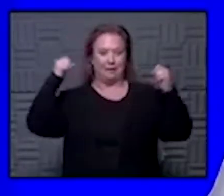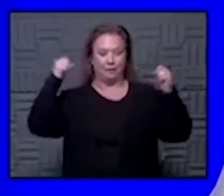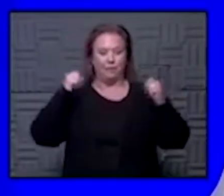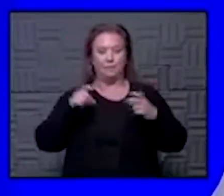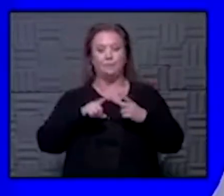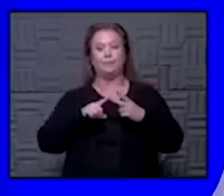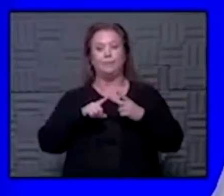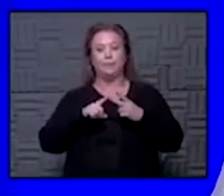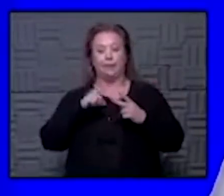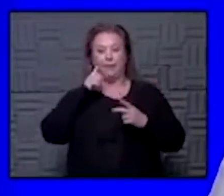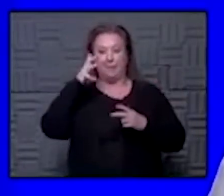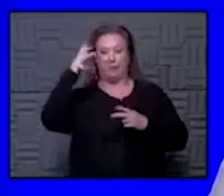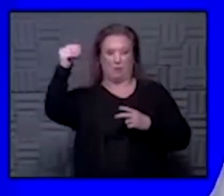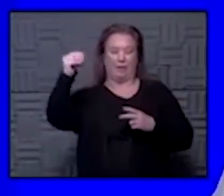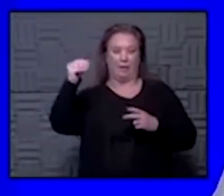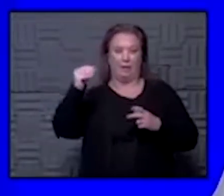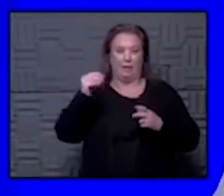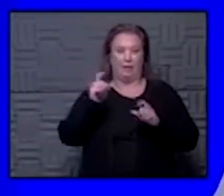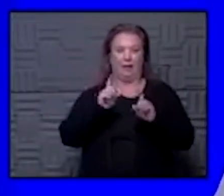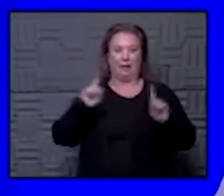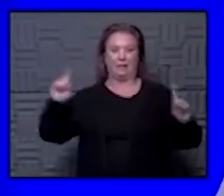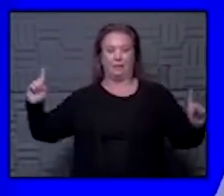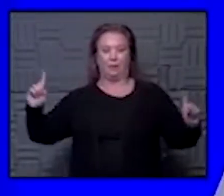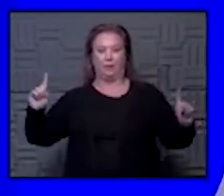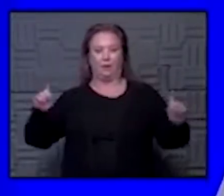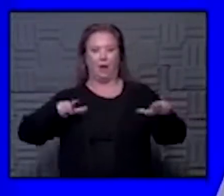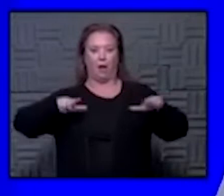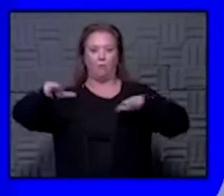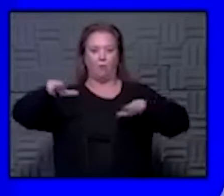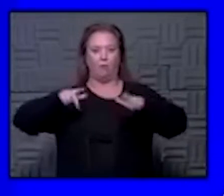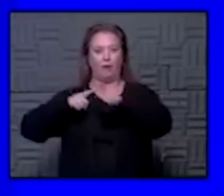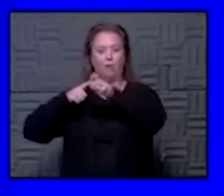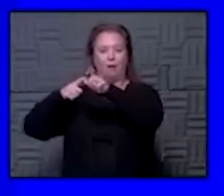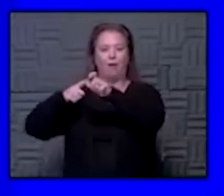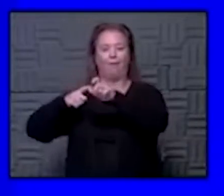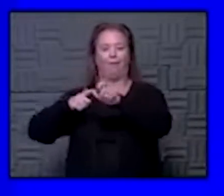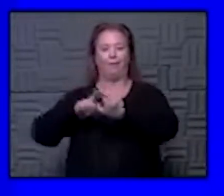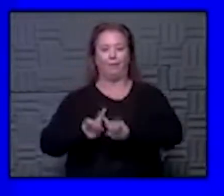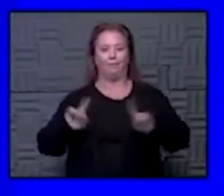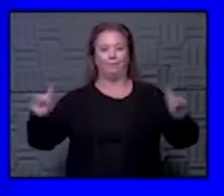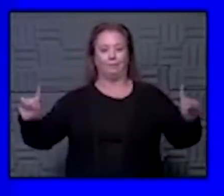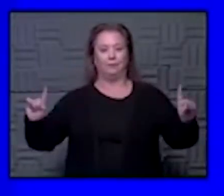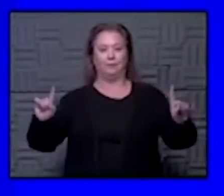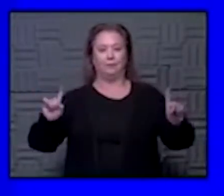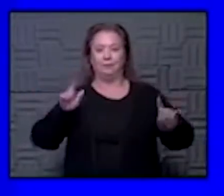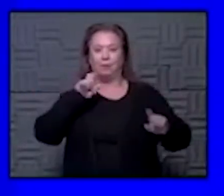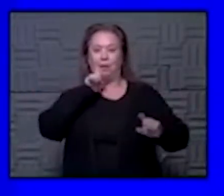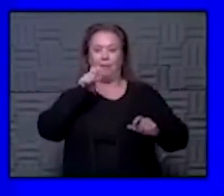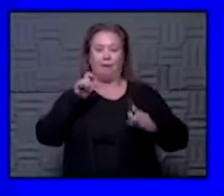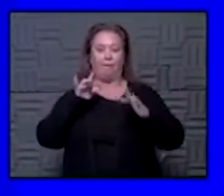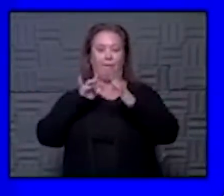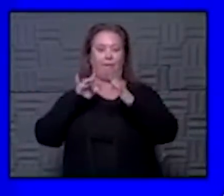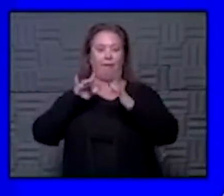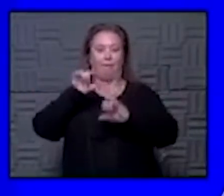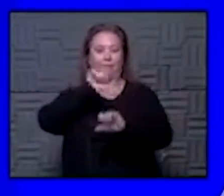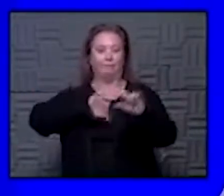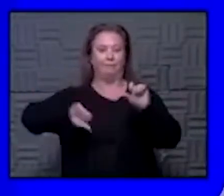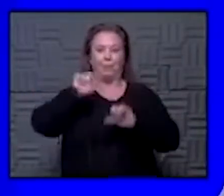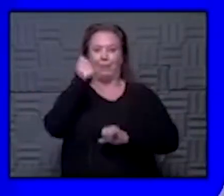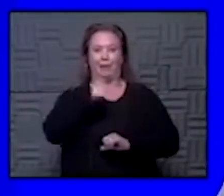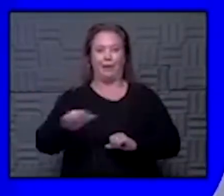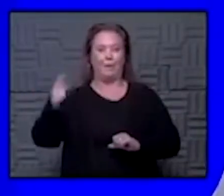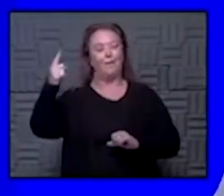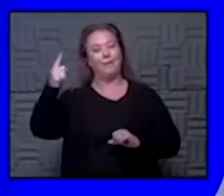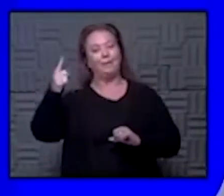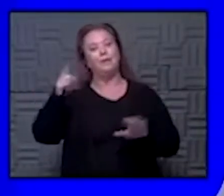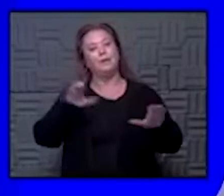I'm doing that, I'm pretty much away from everybody because I'm walking or running. I'm not coming into contact with anybody.